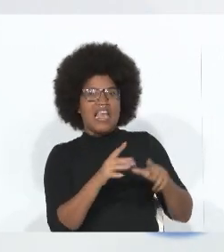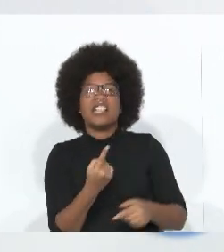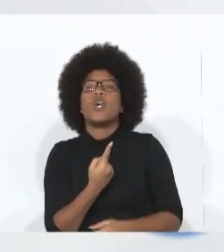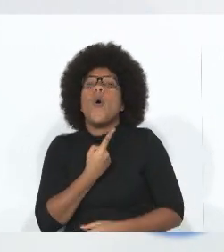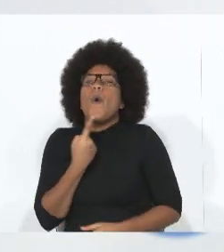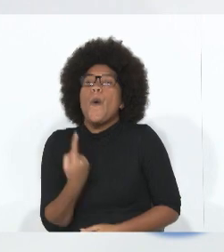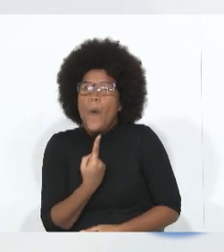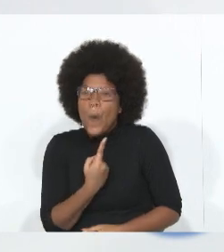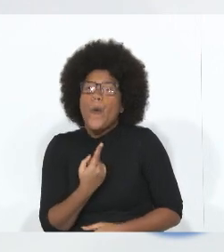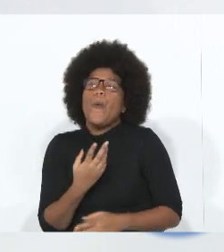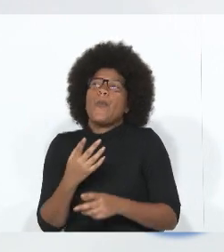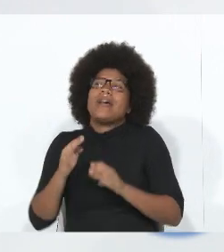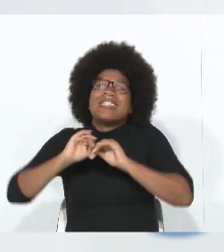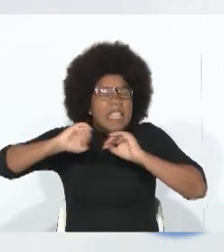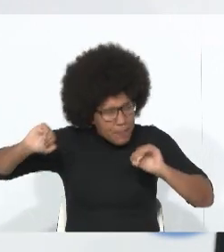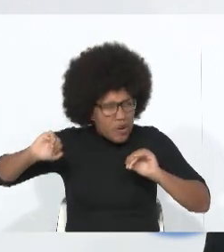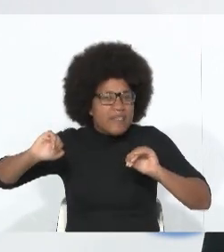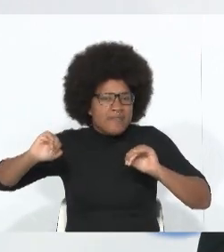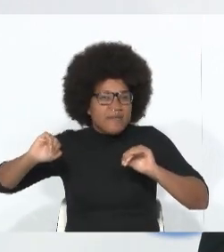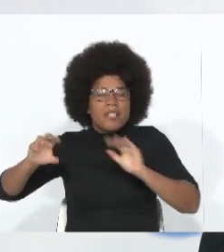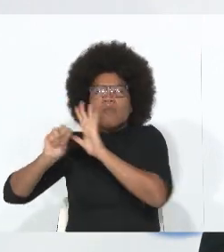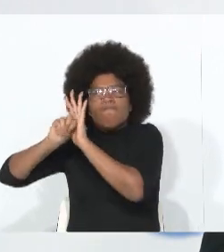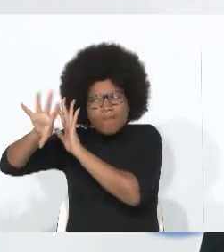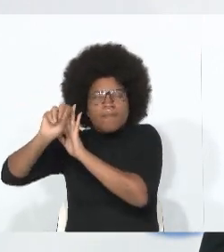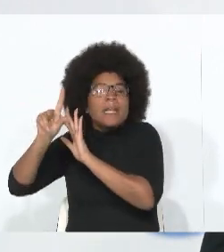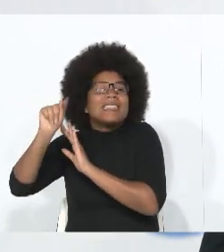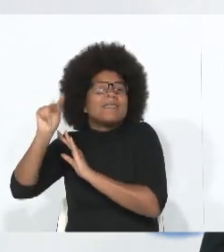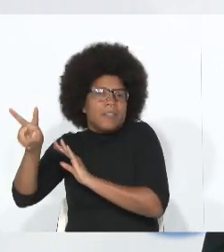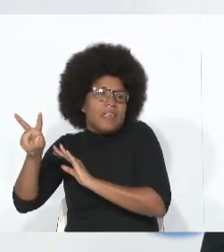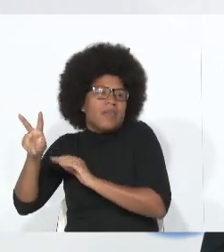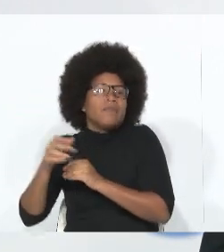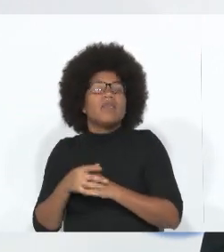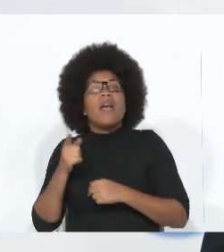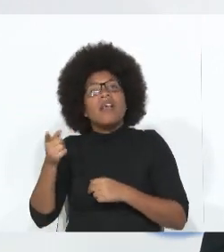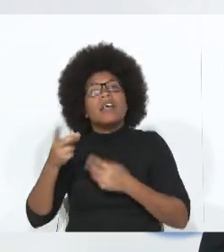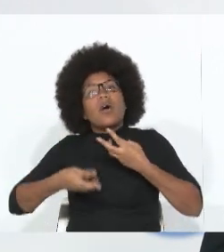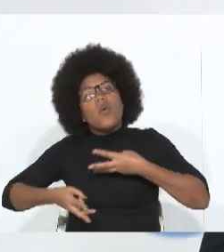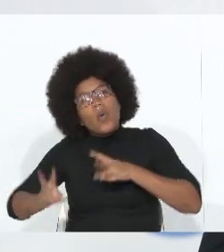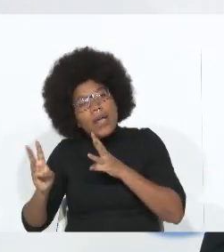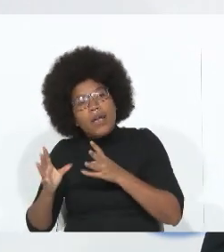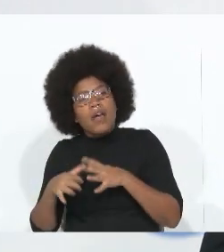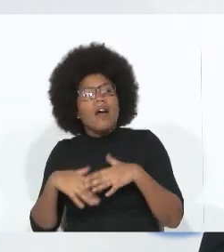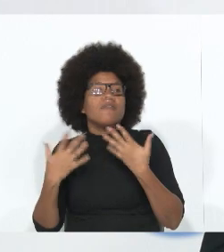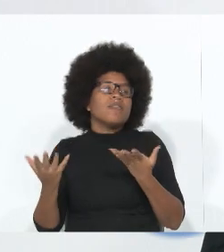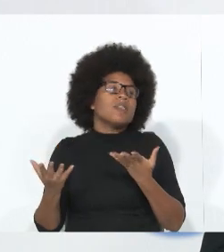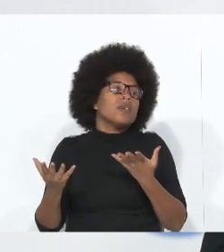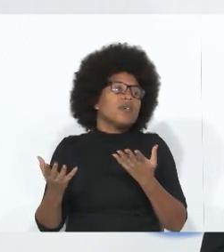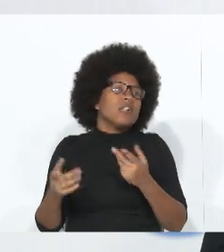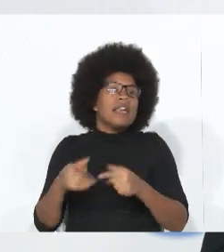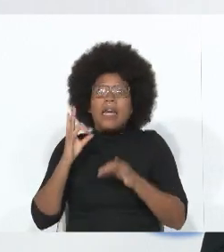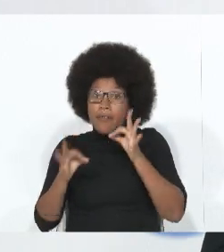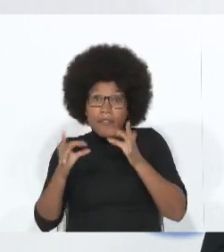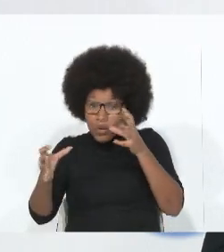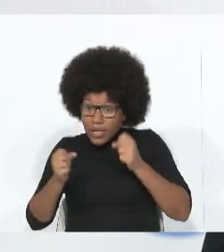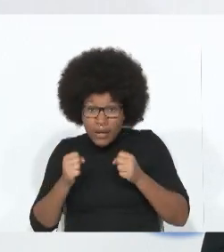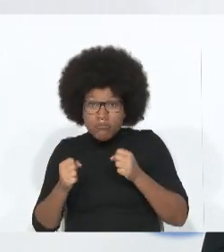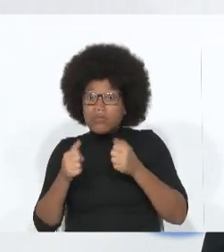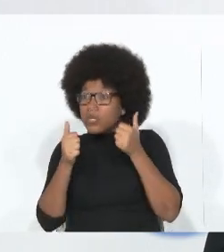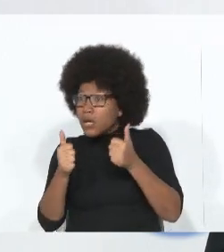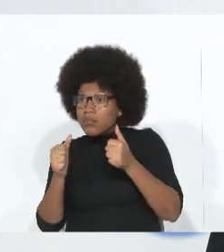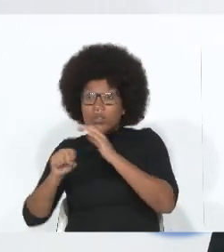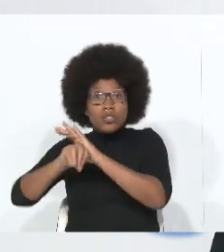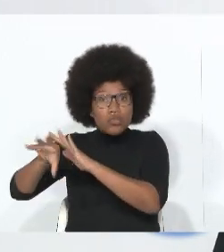thing. And especially if you have, it's a way of, for example, if you get good distribution,